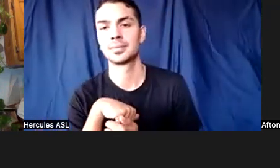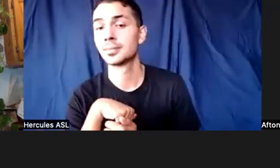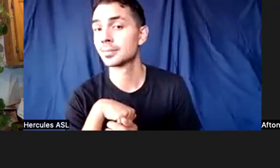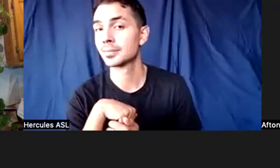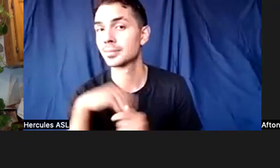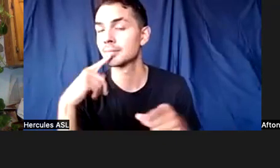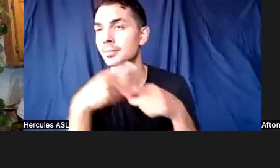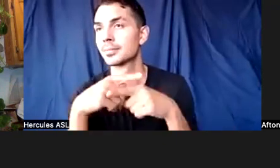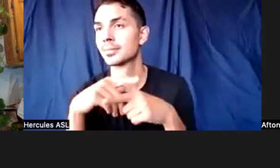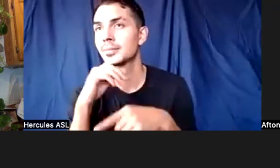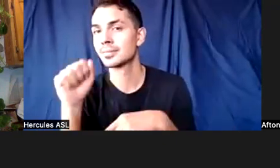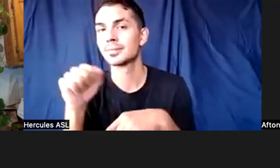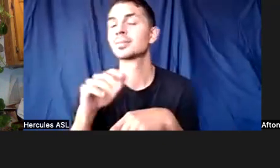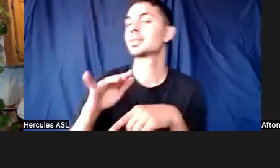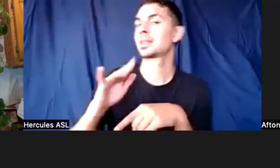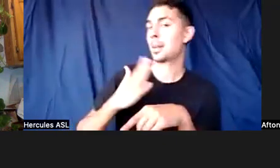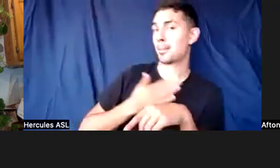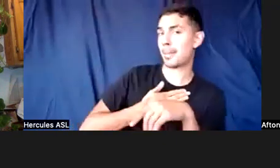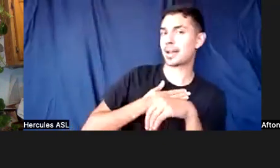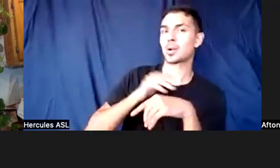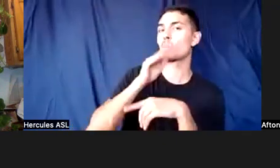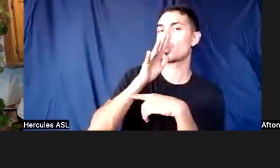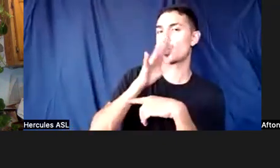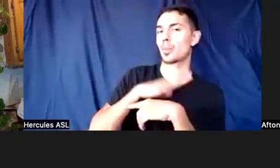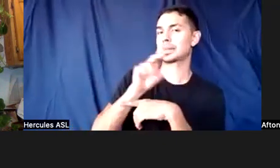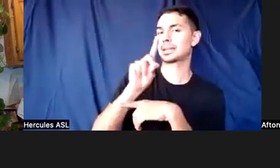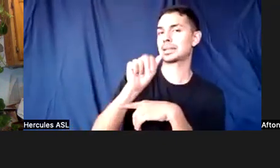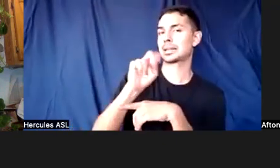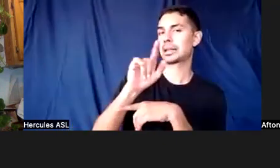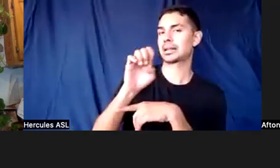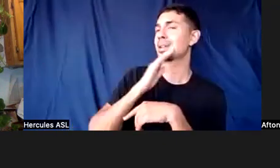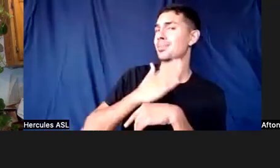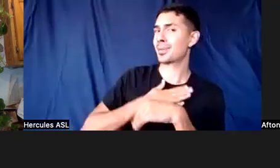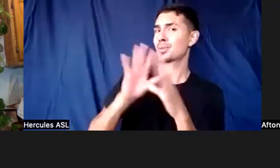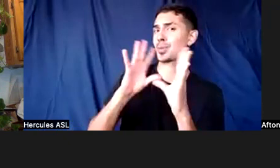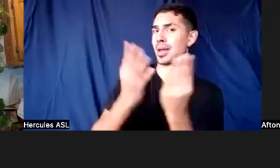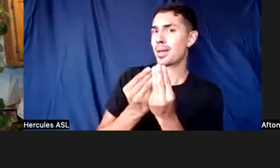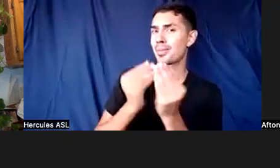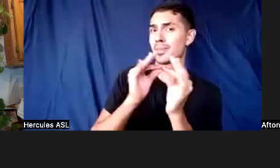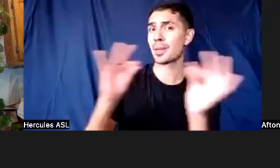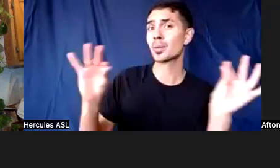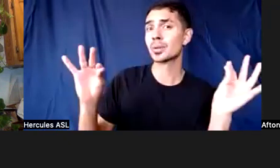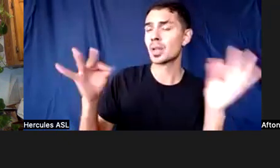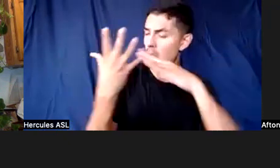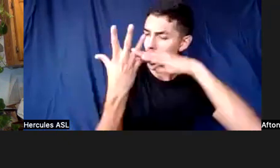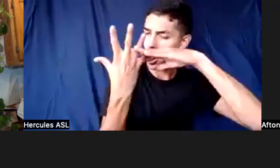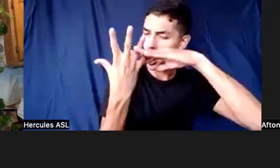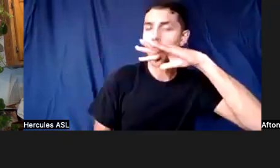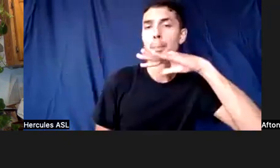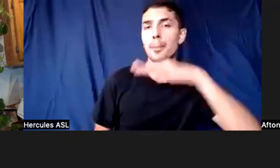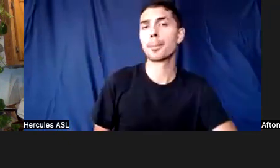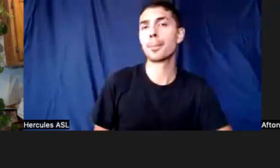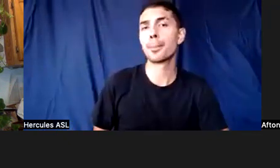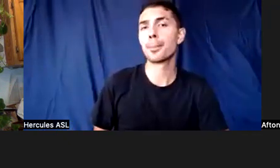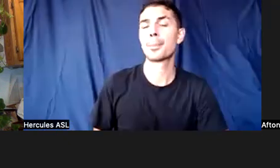my tribe's language is gone. So it's like, it's some things are more, you know, it makes me think about different things when it comes to my own tribe.